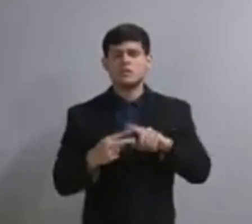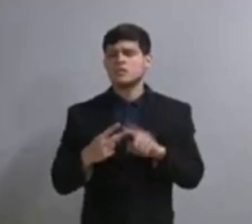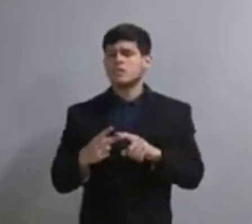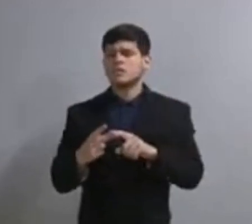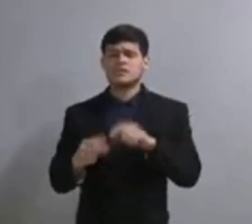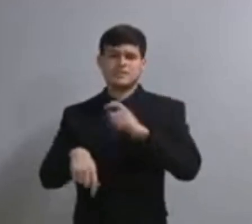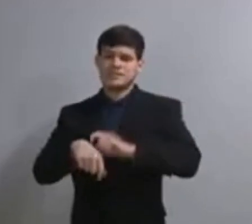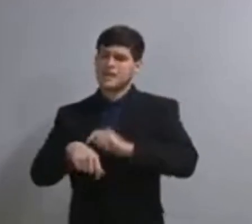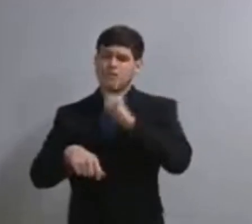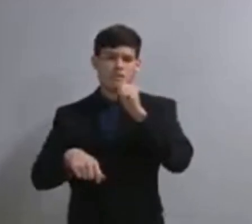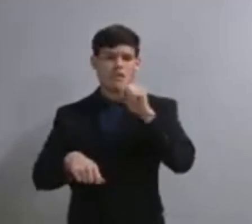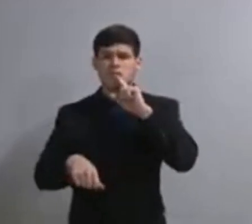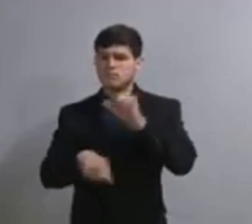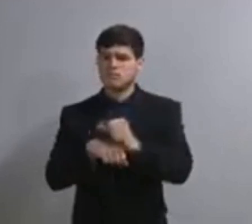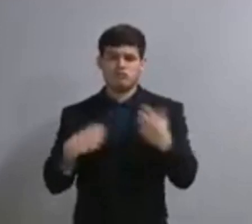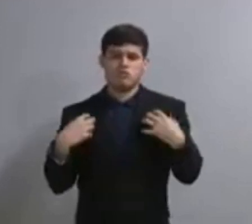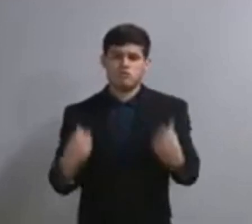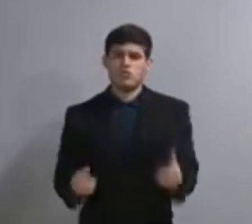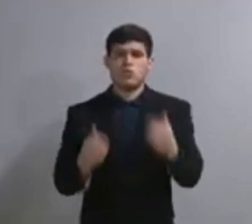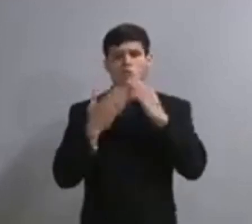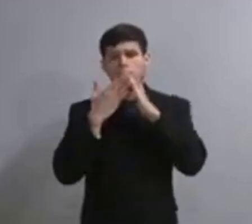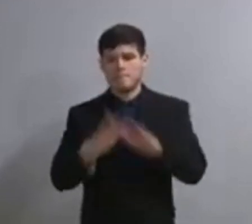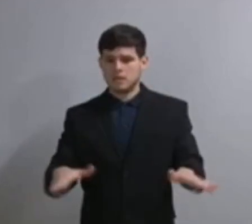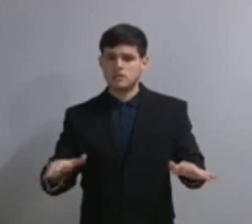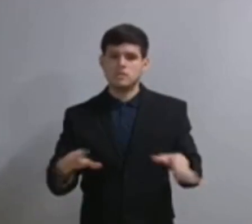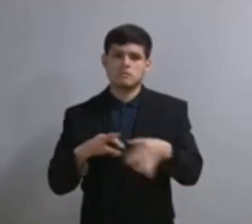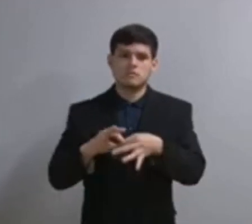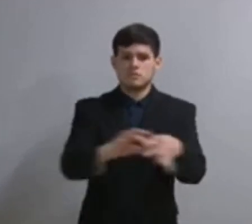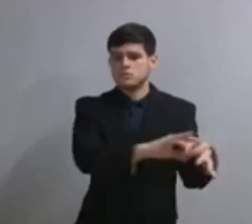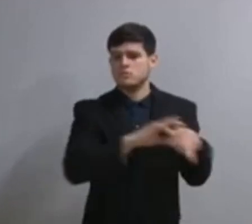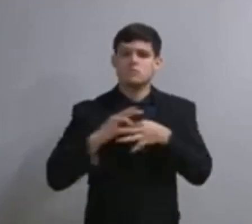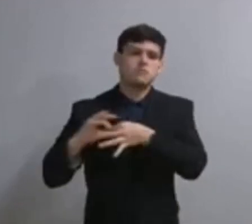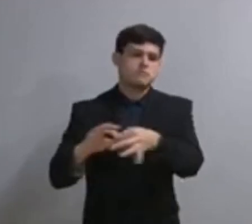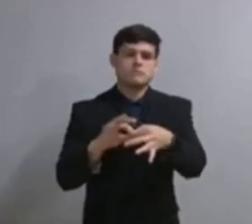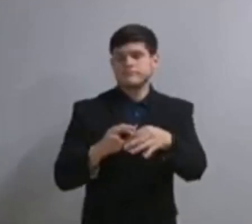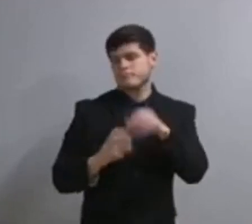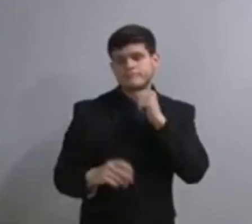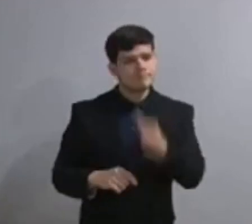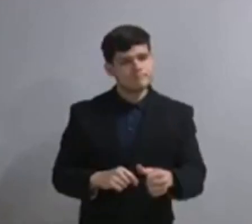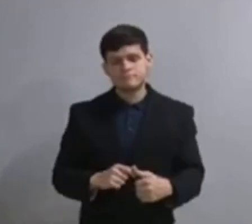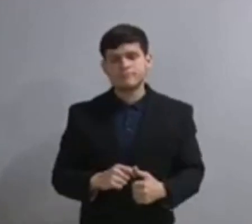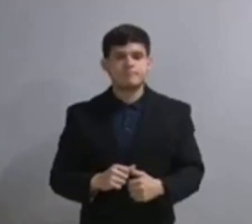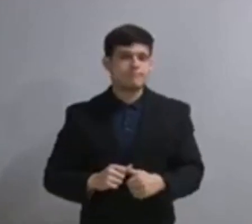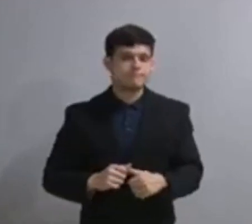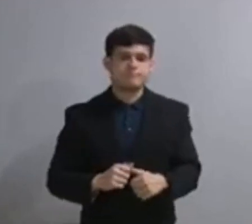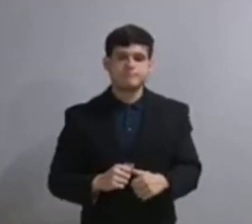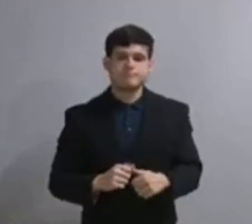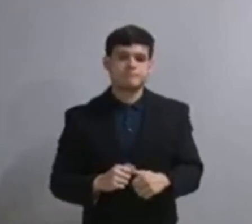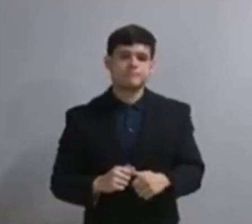certainly will not restore peace among our people."